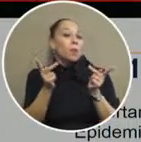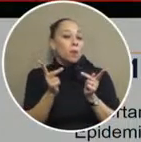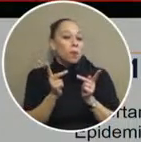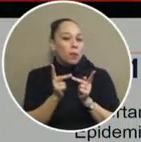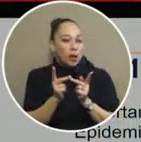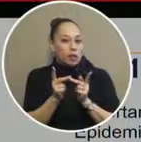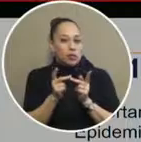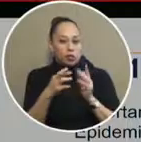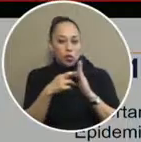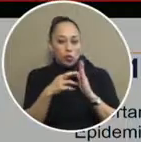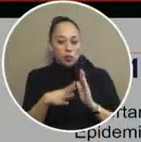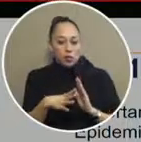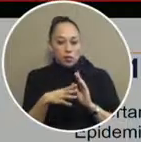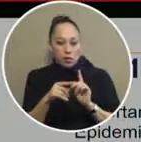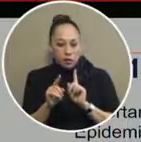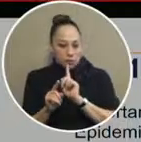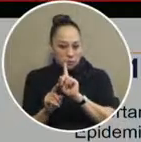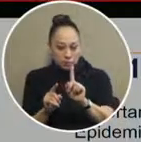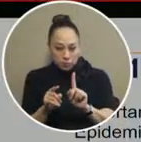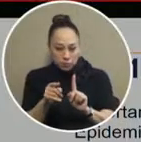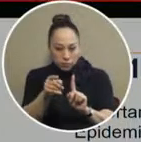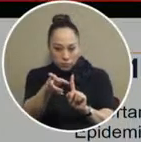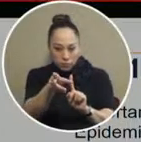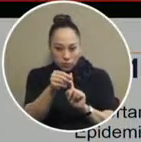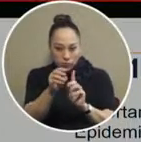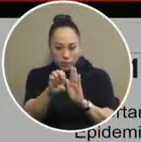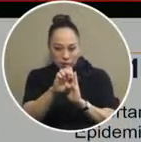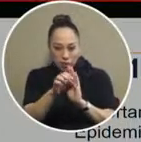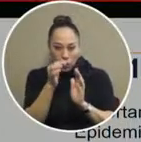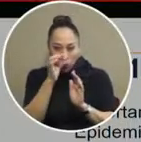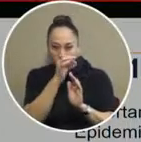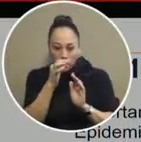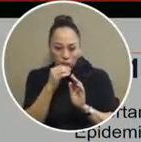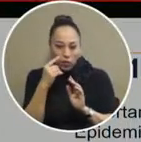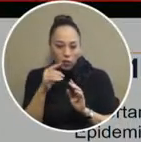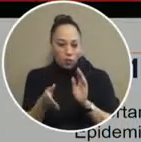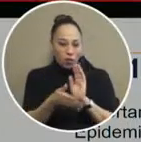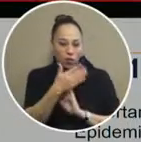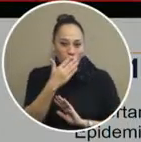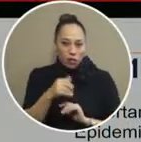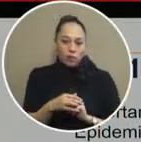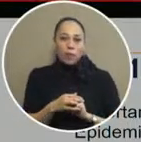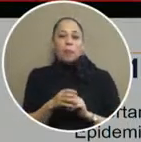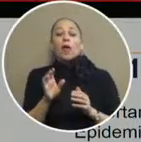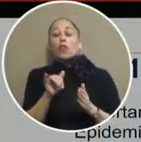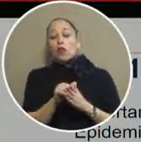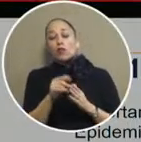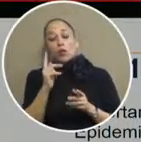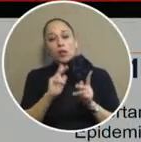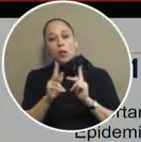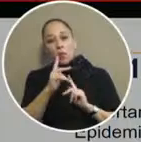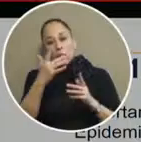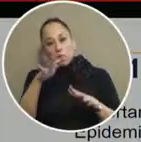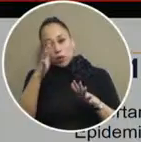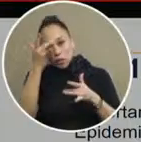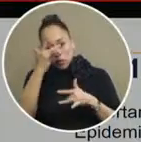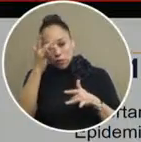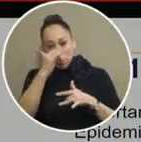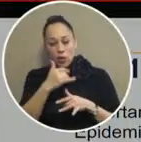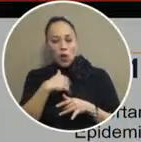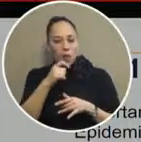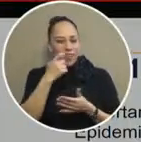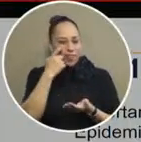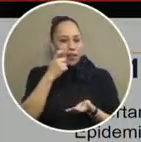take representative samples of the whole. Once we identify those that are infected, then we need